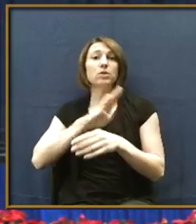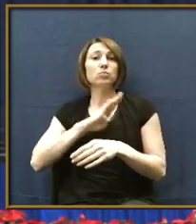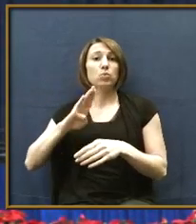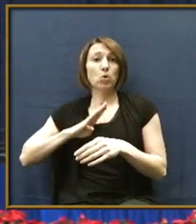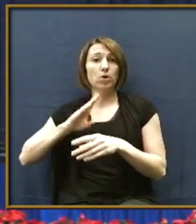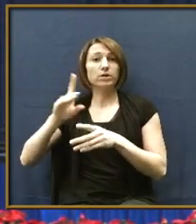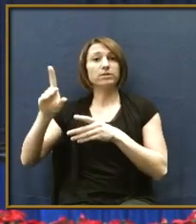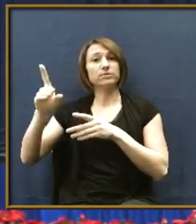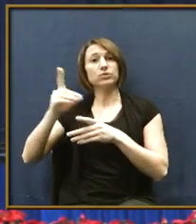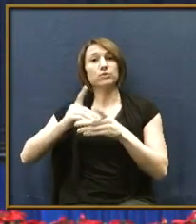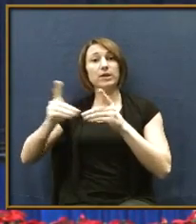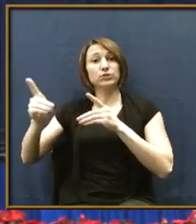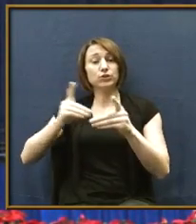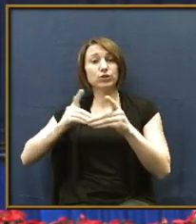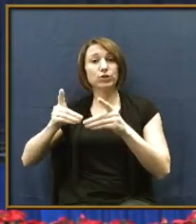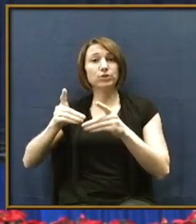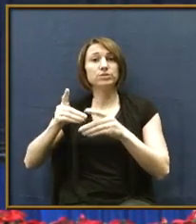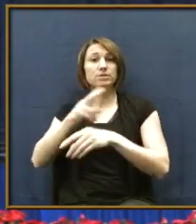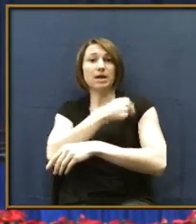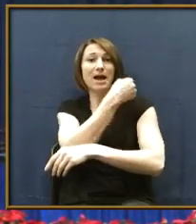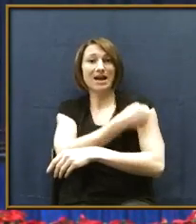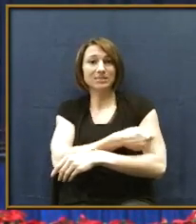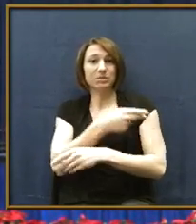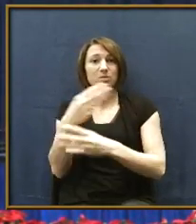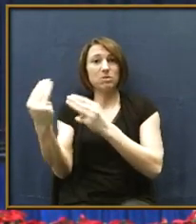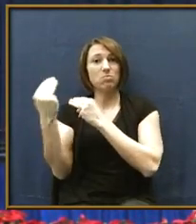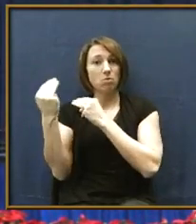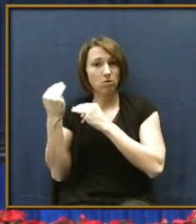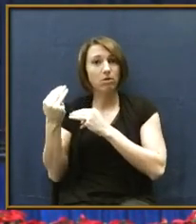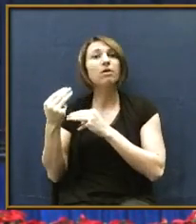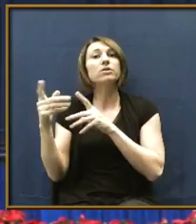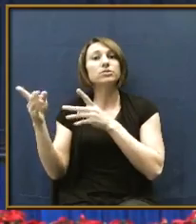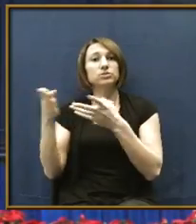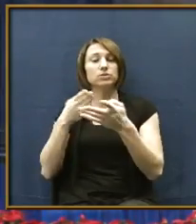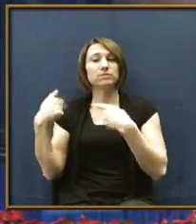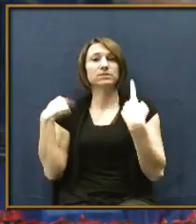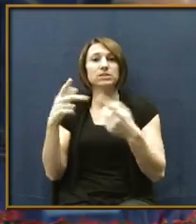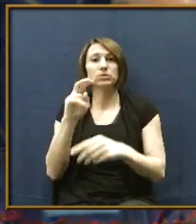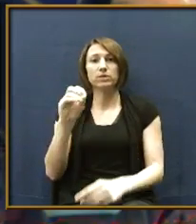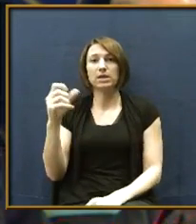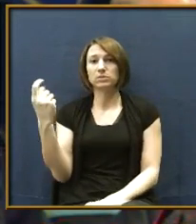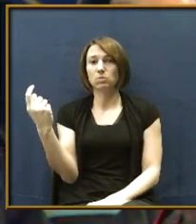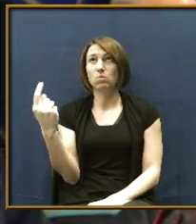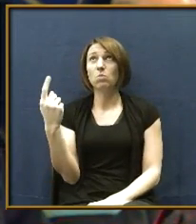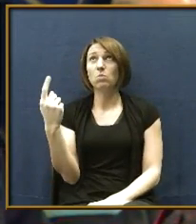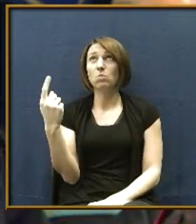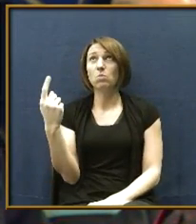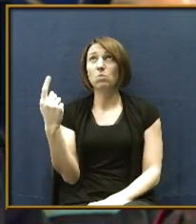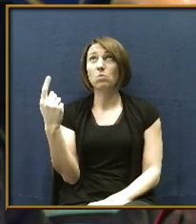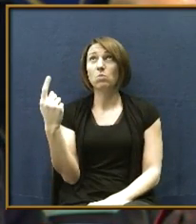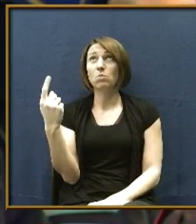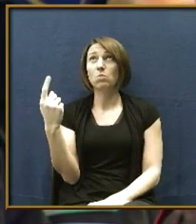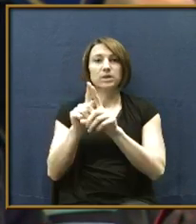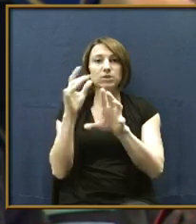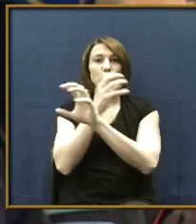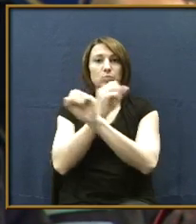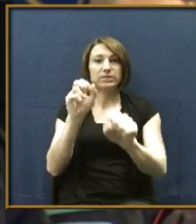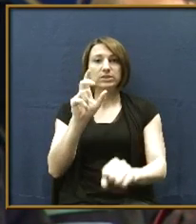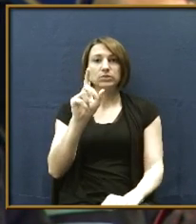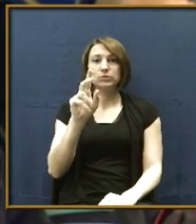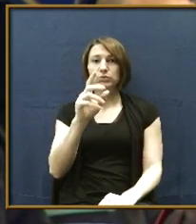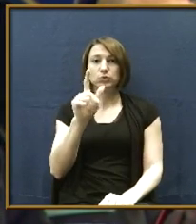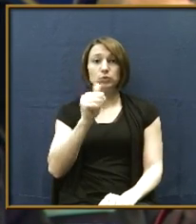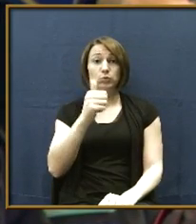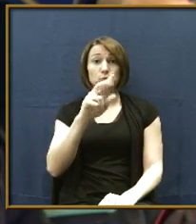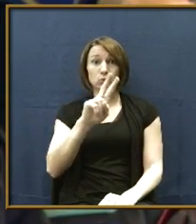Memorial Hospital since 2001, including a stint as president from 2010 to 2013. During that time,